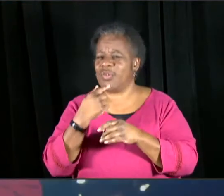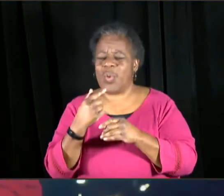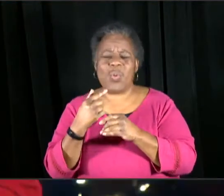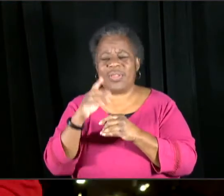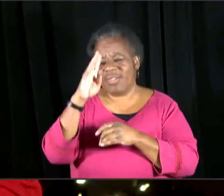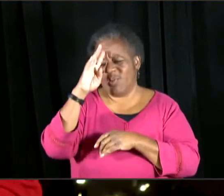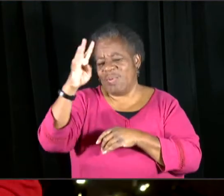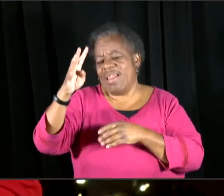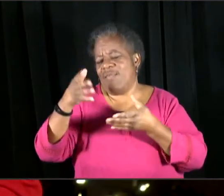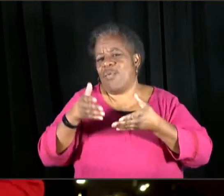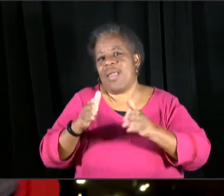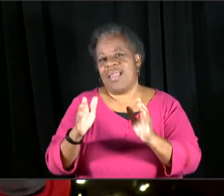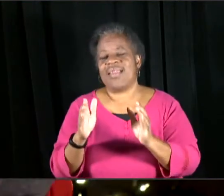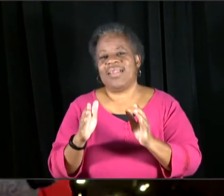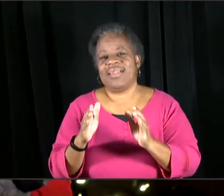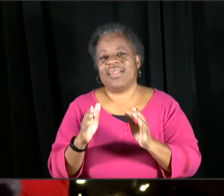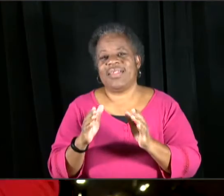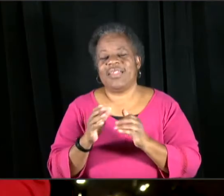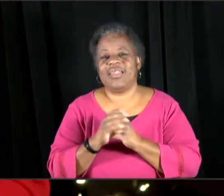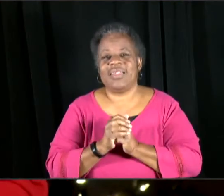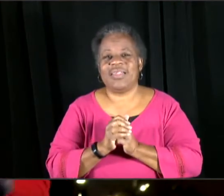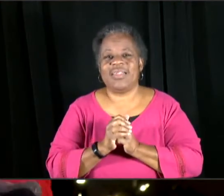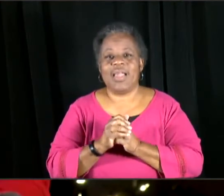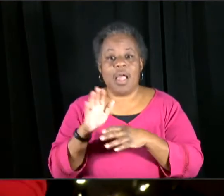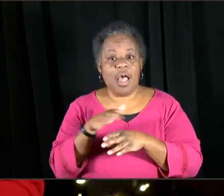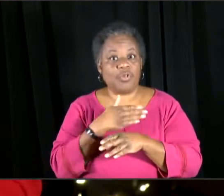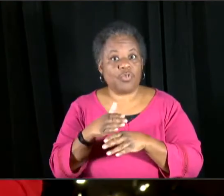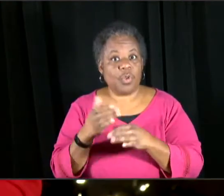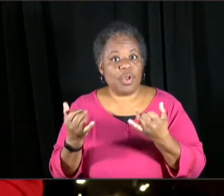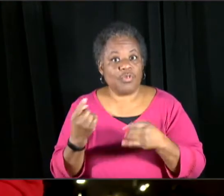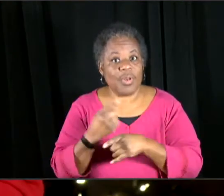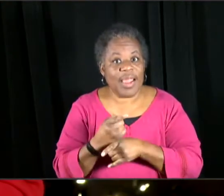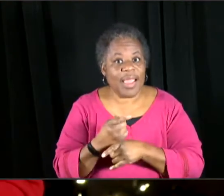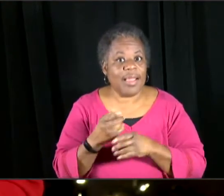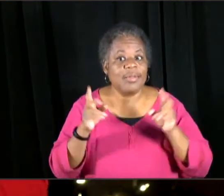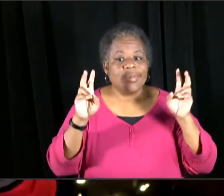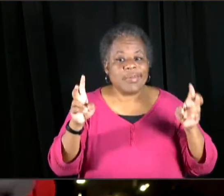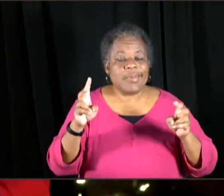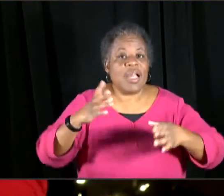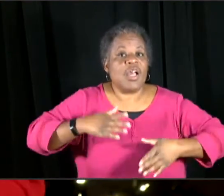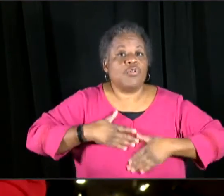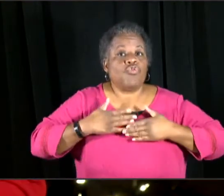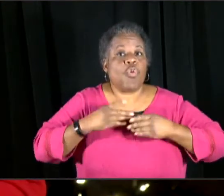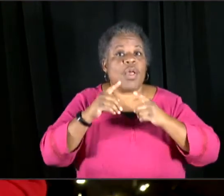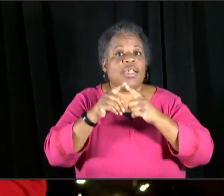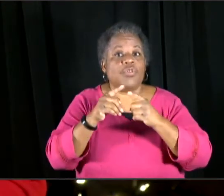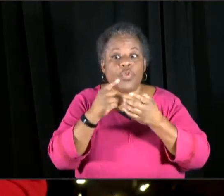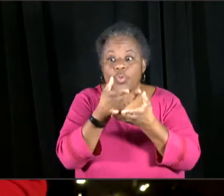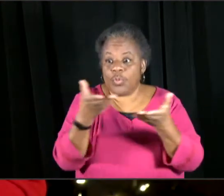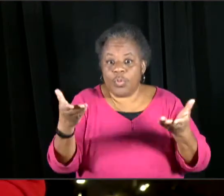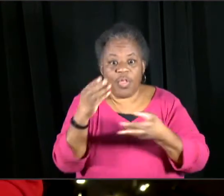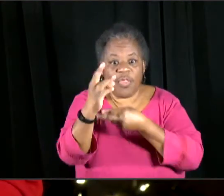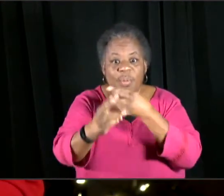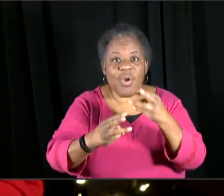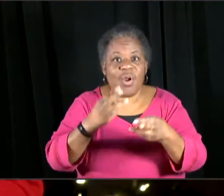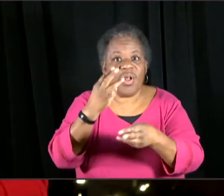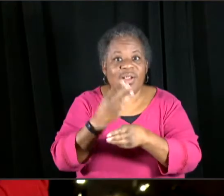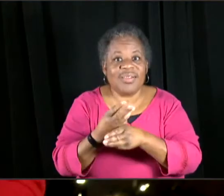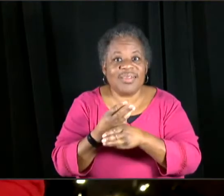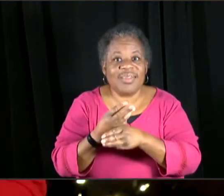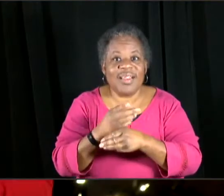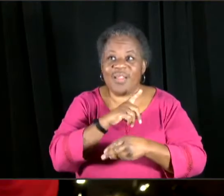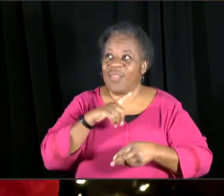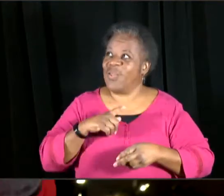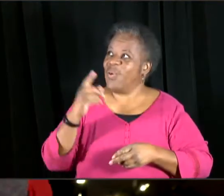way. Our carol today is Joy to the World. It speaks of a world where the Lord lives